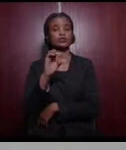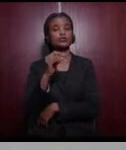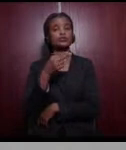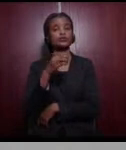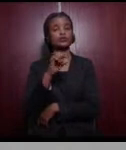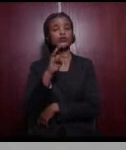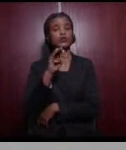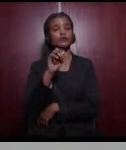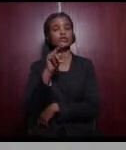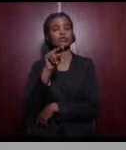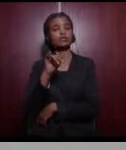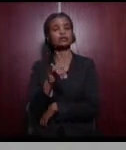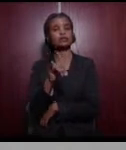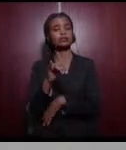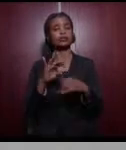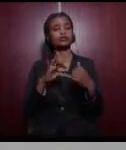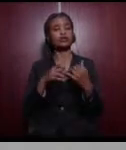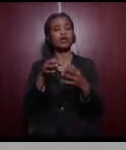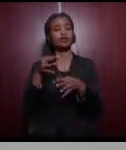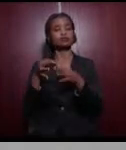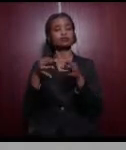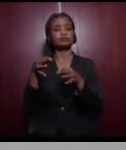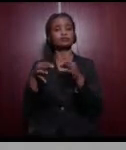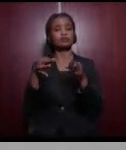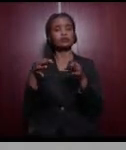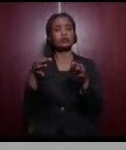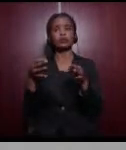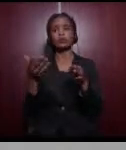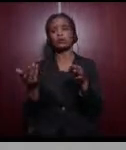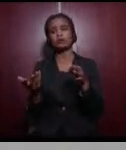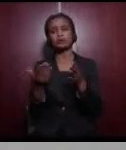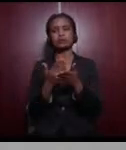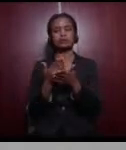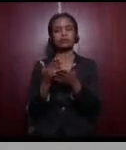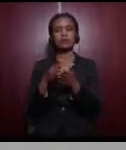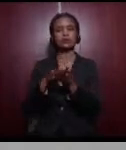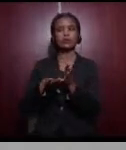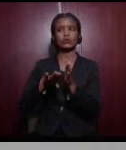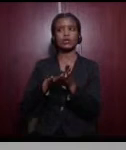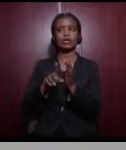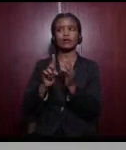clarify, they might have left out something.